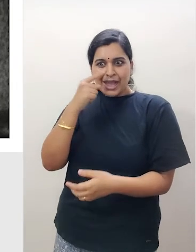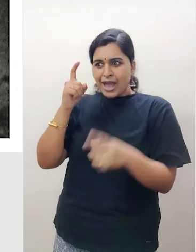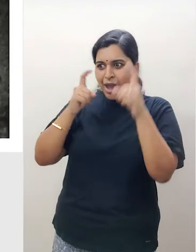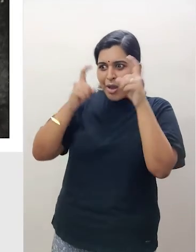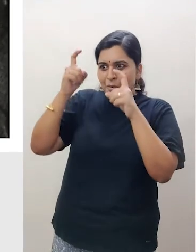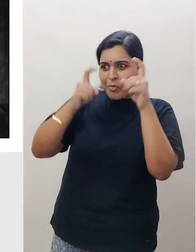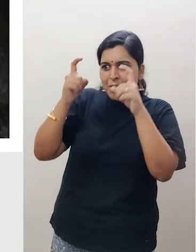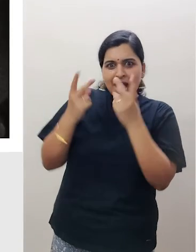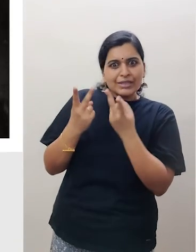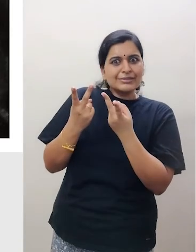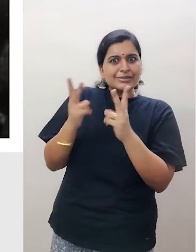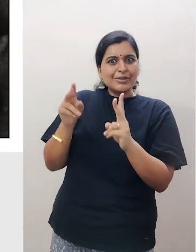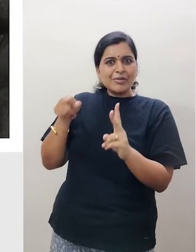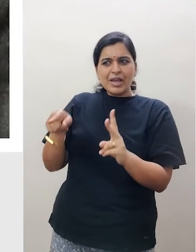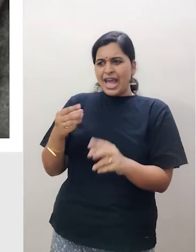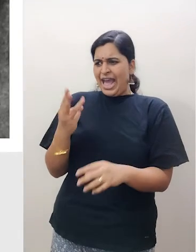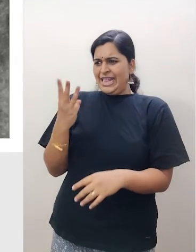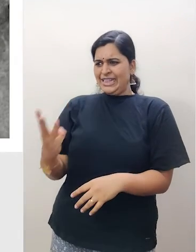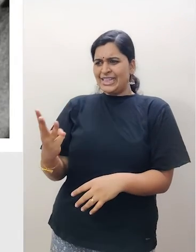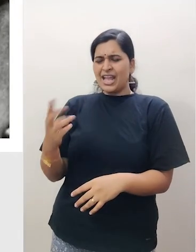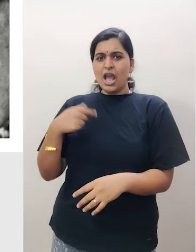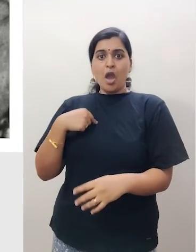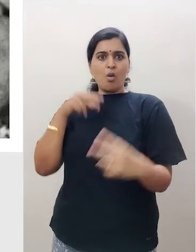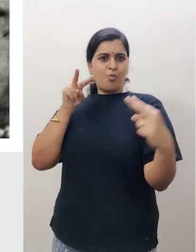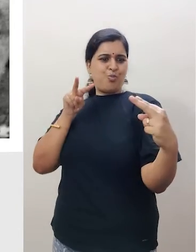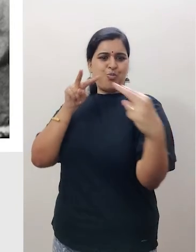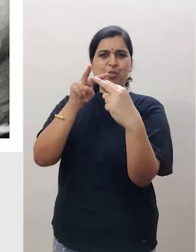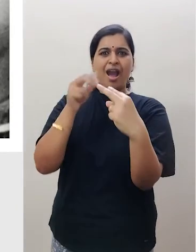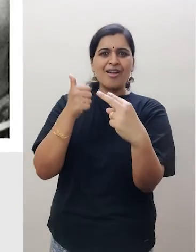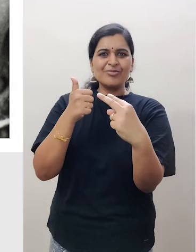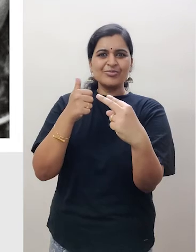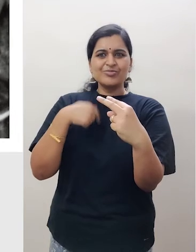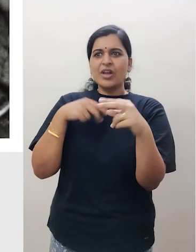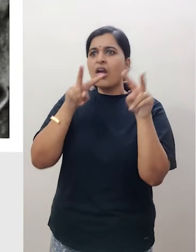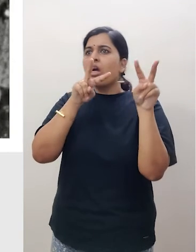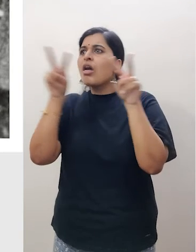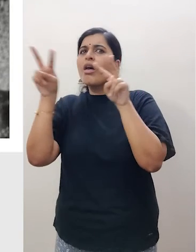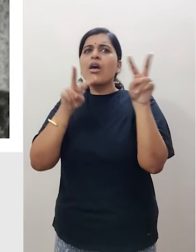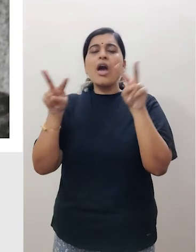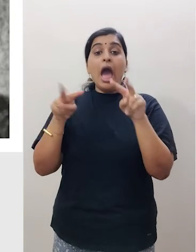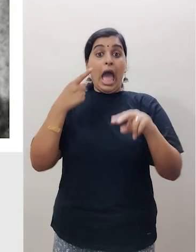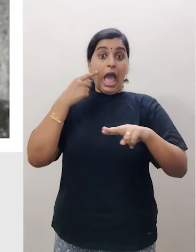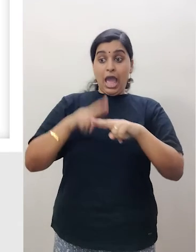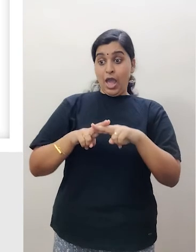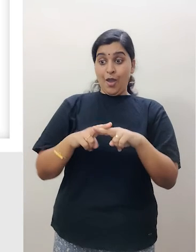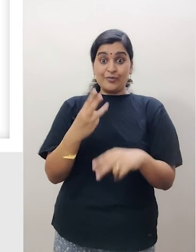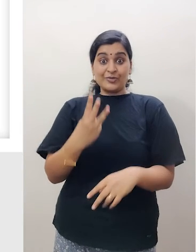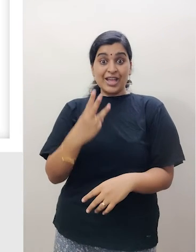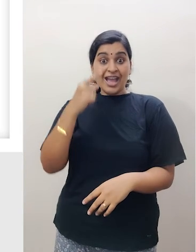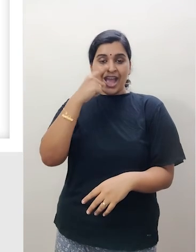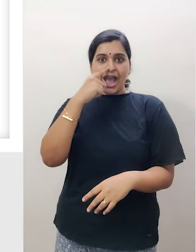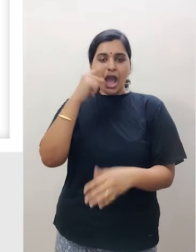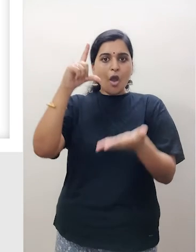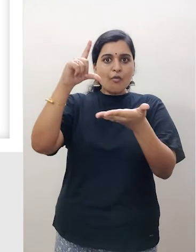clinical. It's also interesting how all three girls do not look directly at the viewer. If they were just looking straight at the camera, it would have